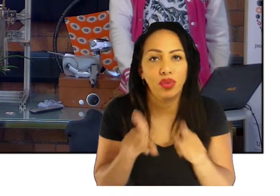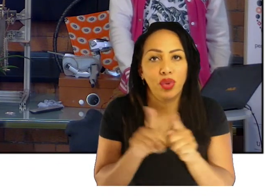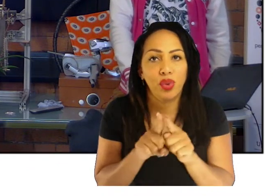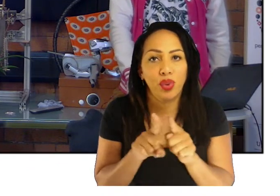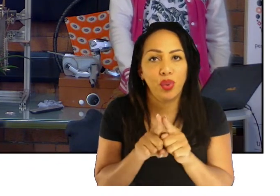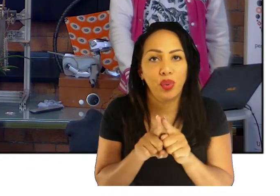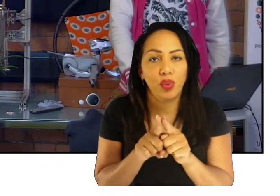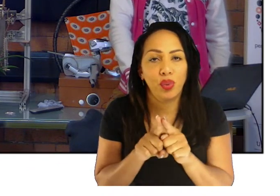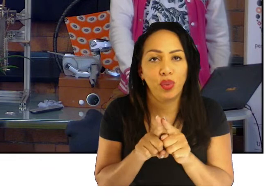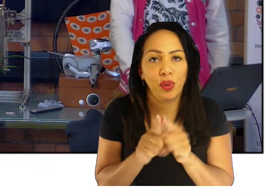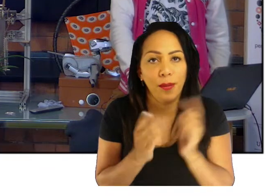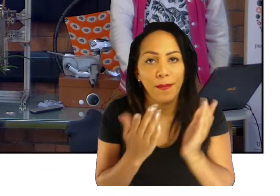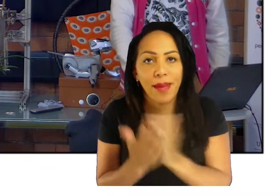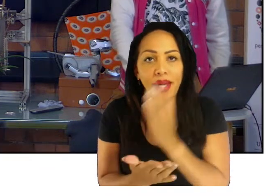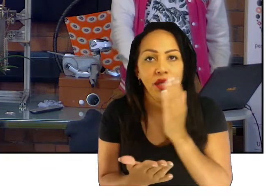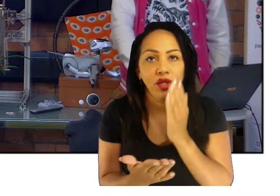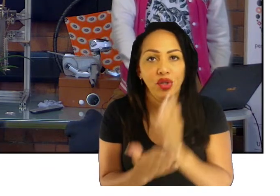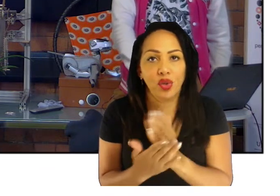in place.